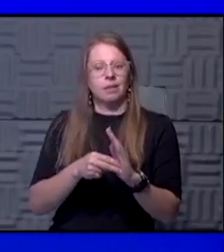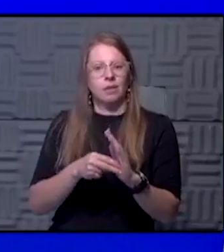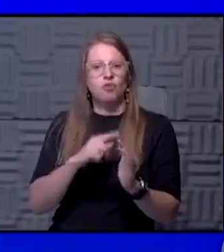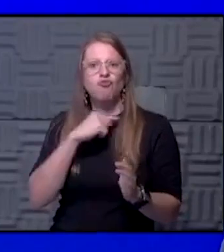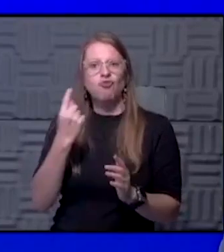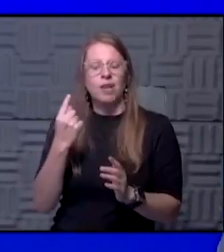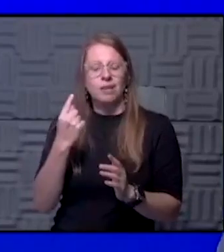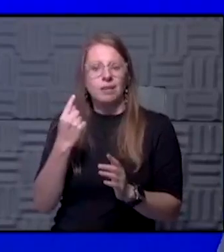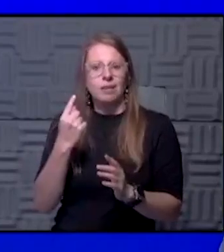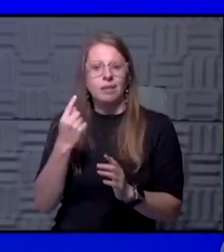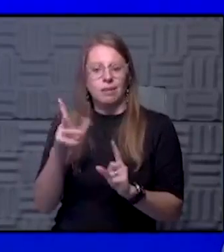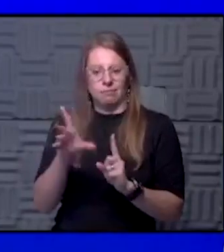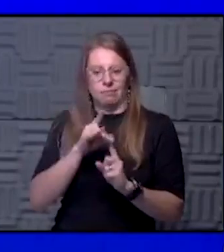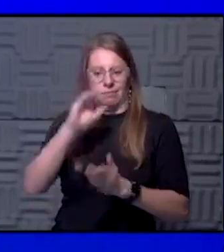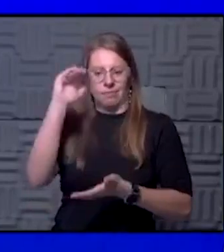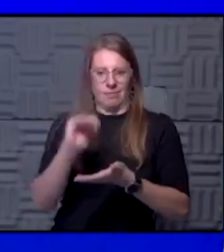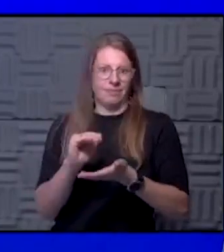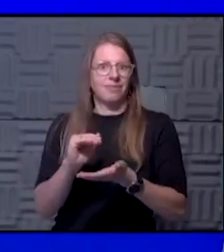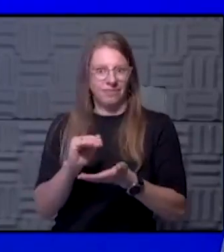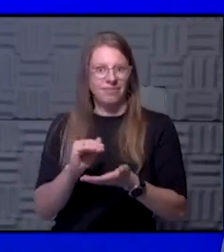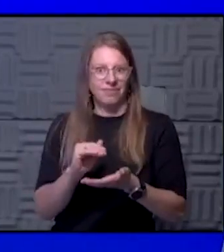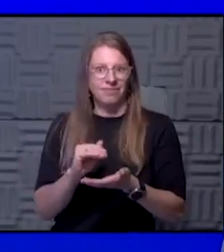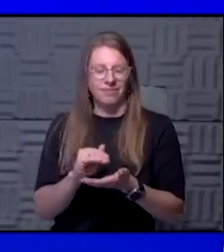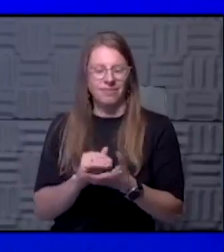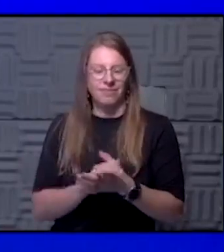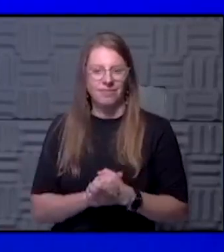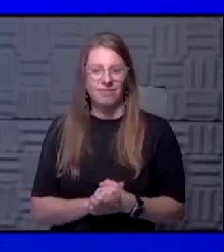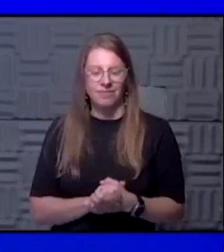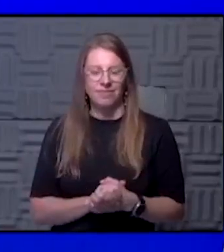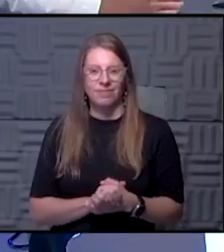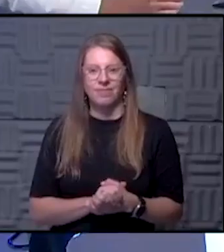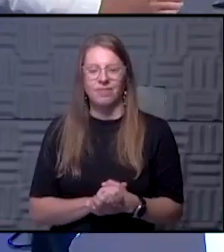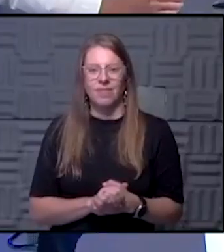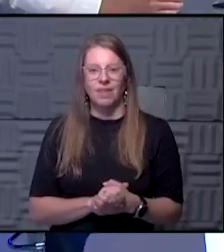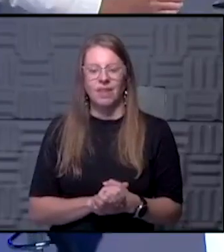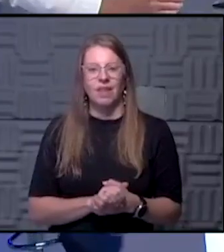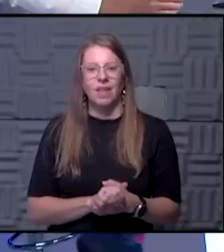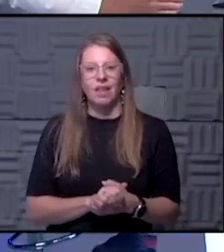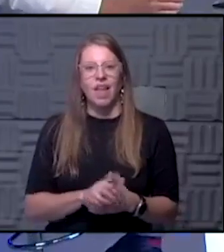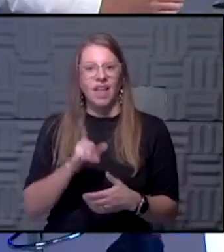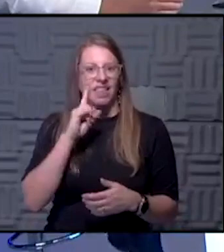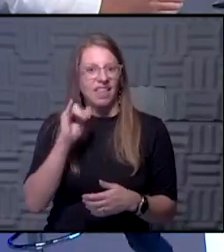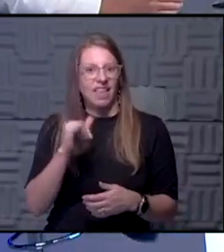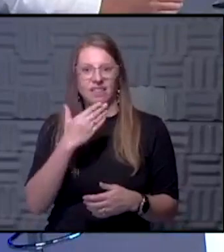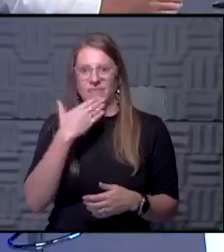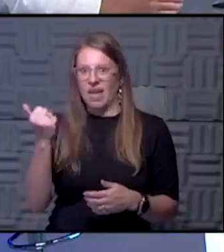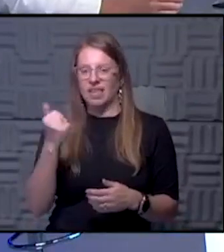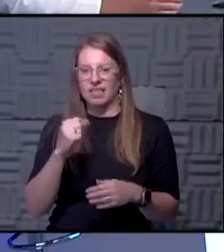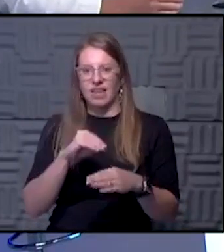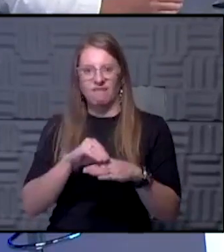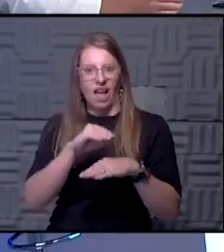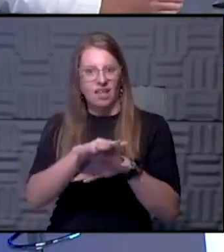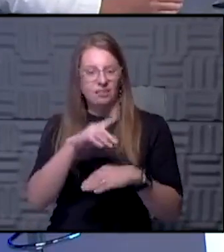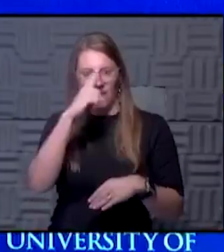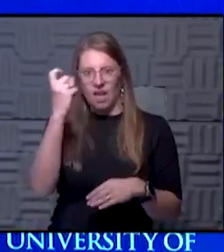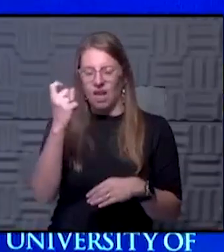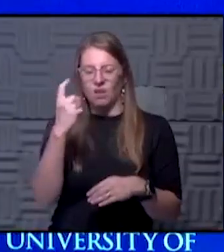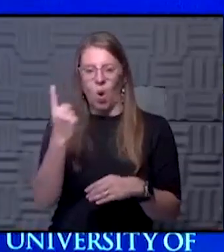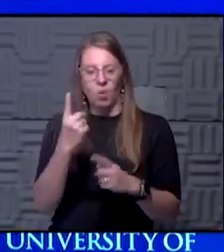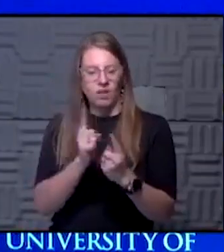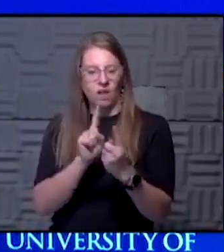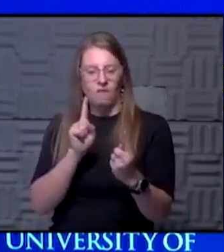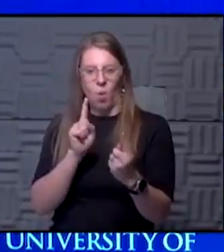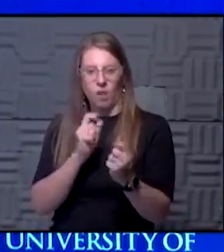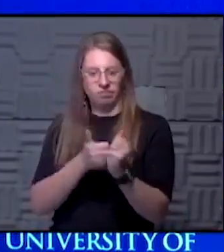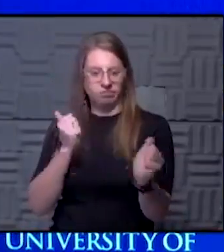reduce your risk of getting the disease as much as you can. So. Yeah, I think that's the best advice, because the one thing we will always avoid doing on